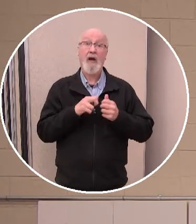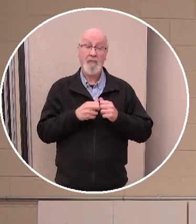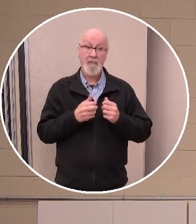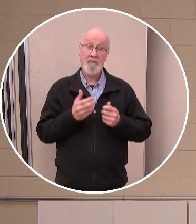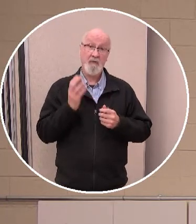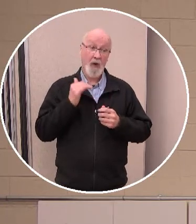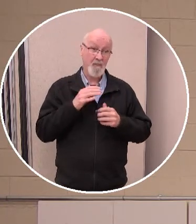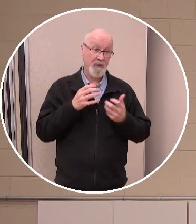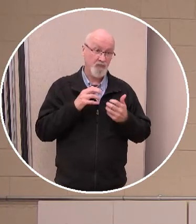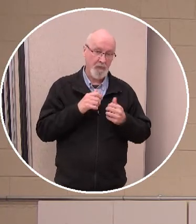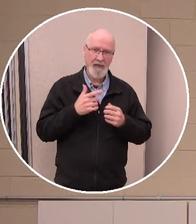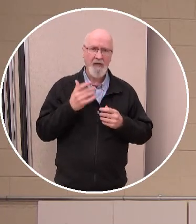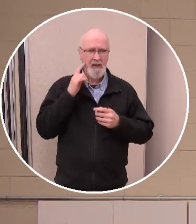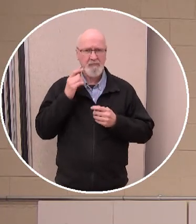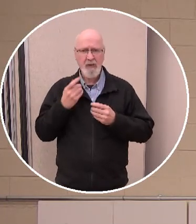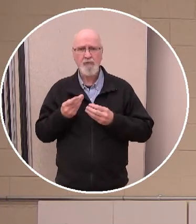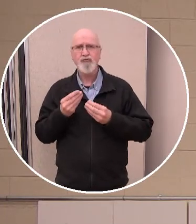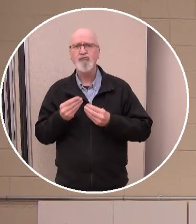with before.